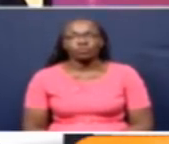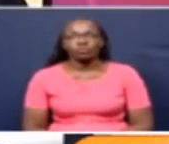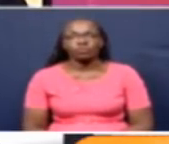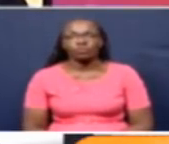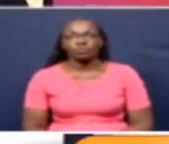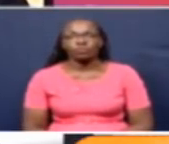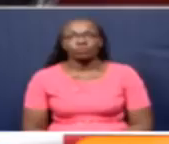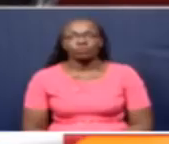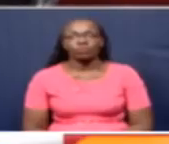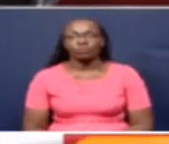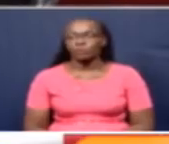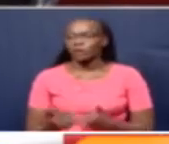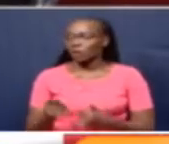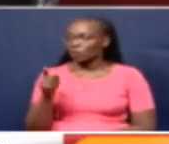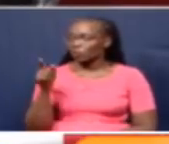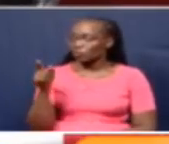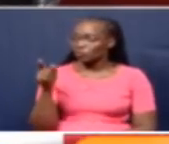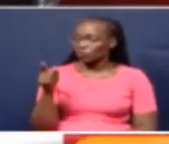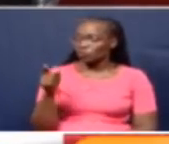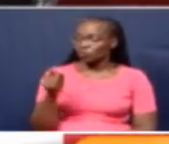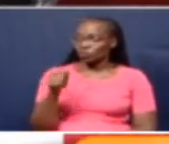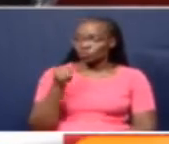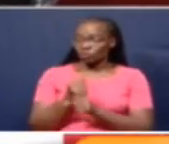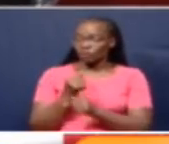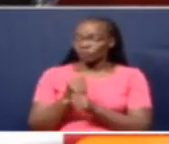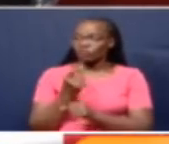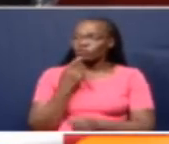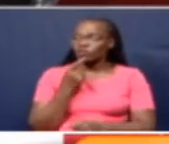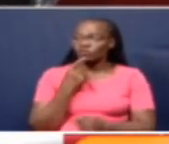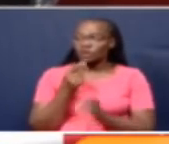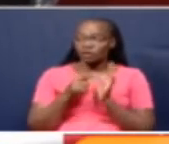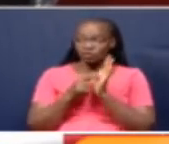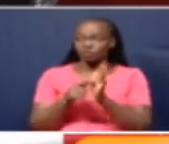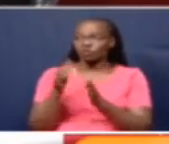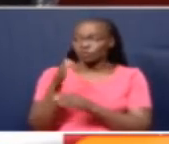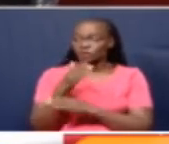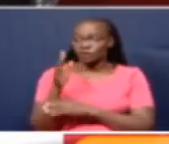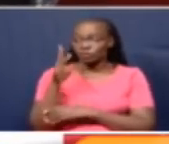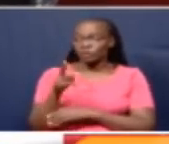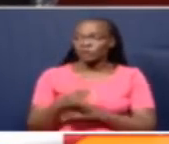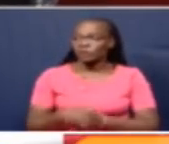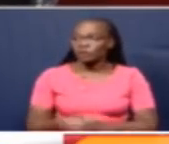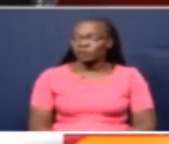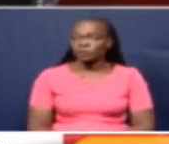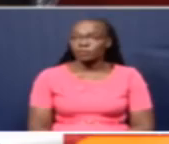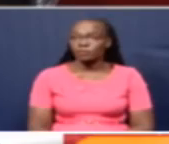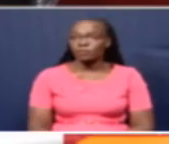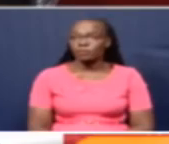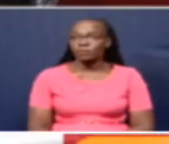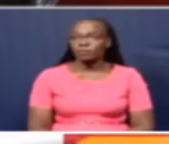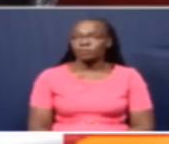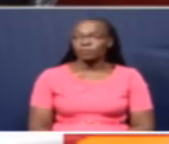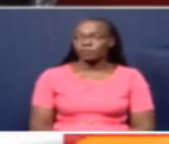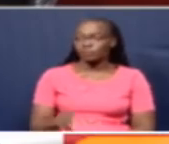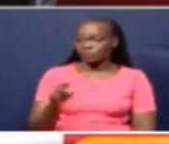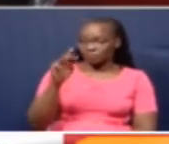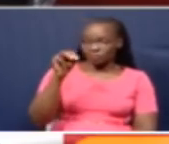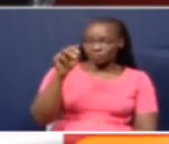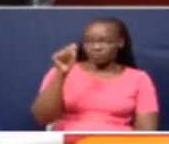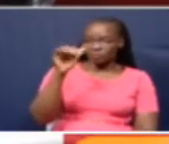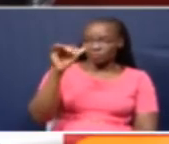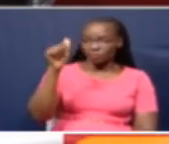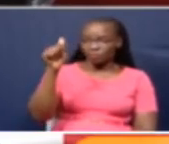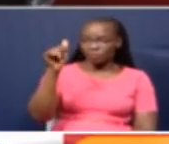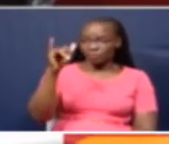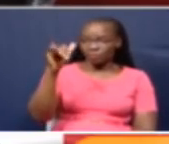Sal, are you performing on live, Tuesday? Live in that's Maya. Is that Maya? Monica, is that Maya? Start the Tuesday bit, man. Don't